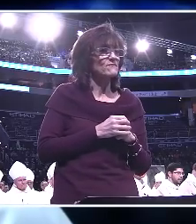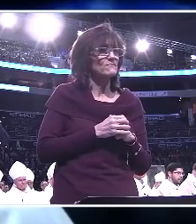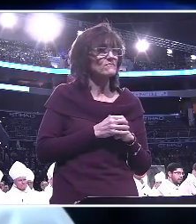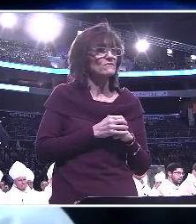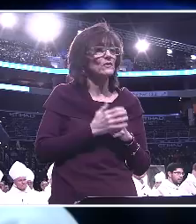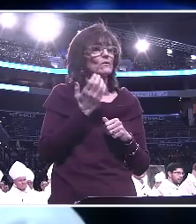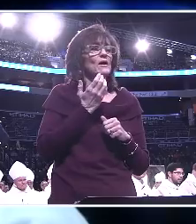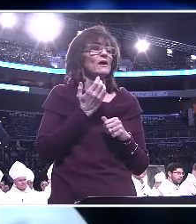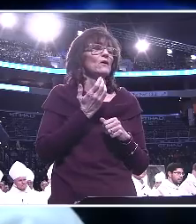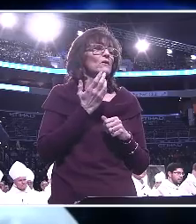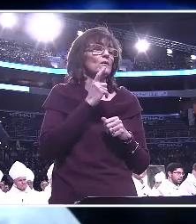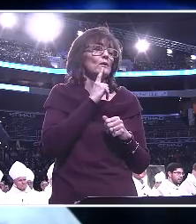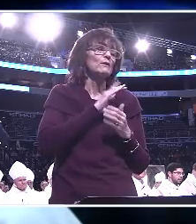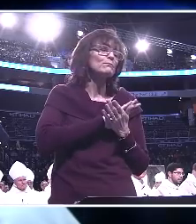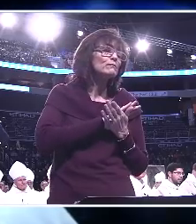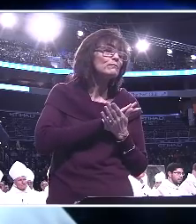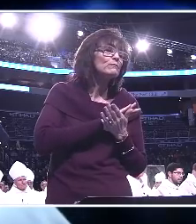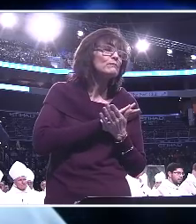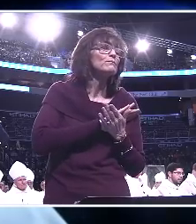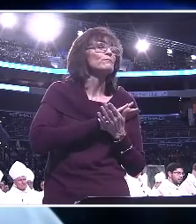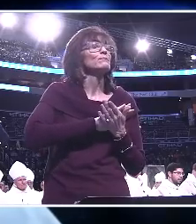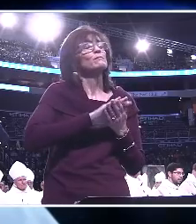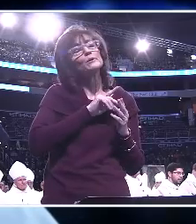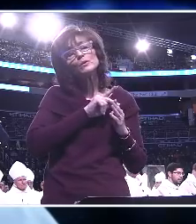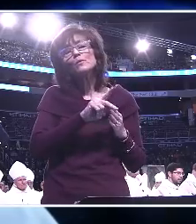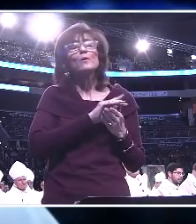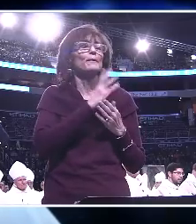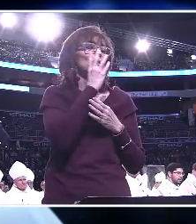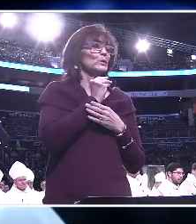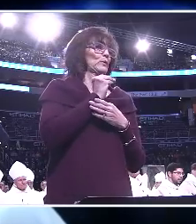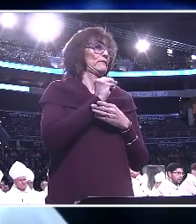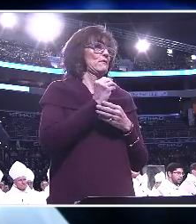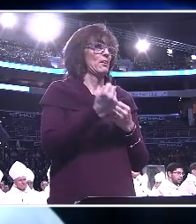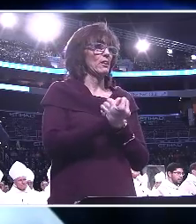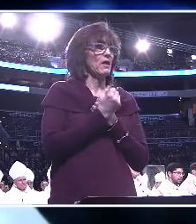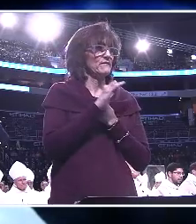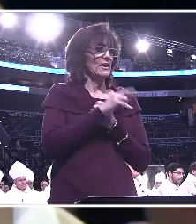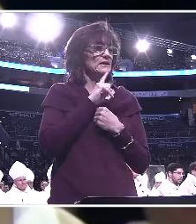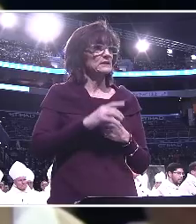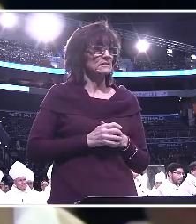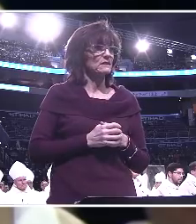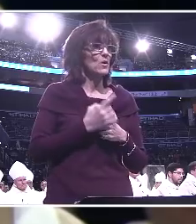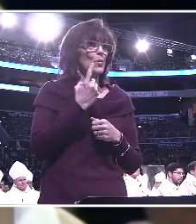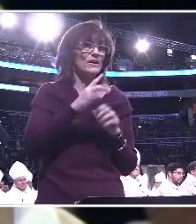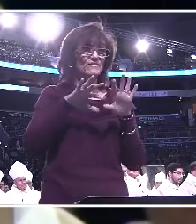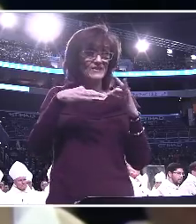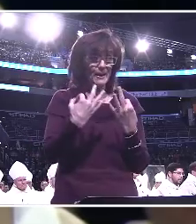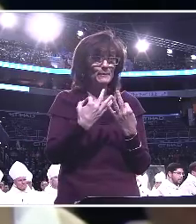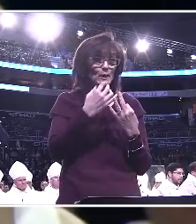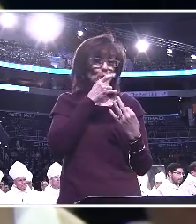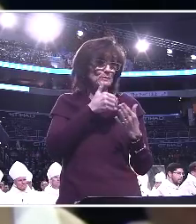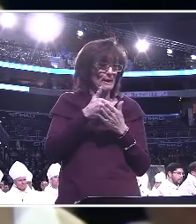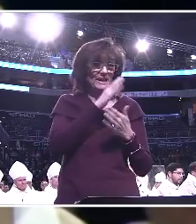And what a pure and intense and intimate and beautiful love that is. One family whose kid never left the hospital.